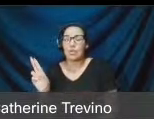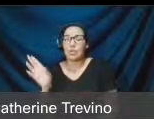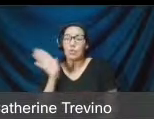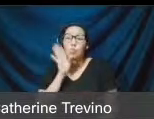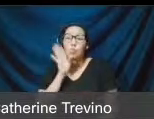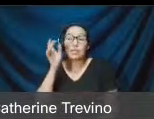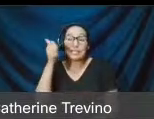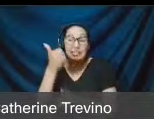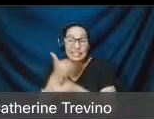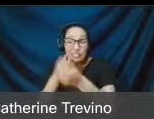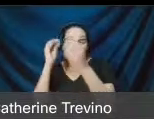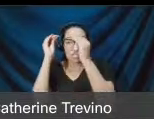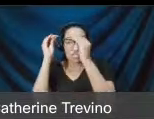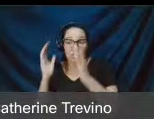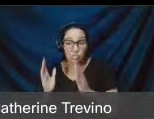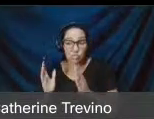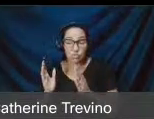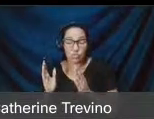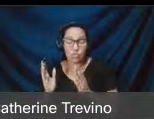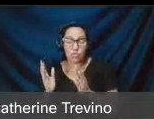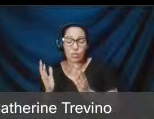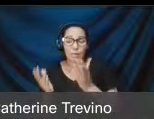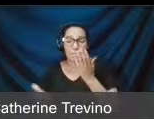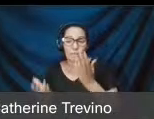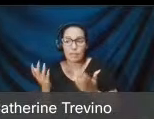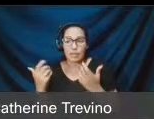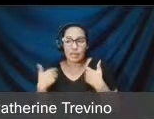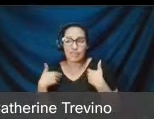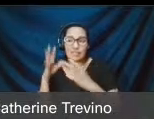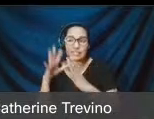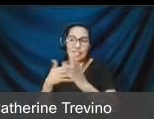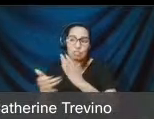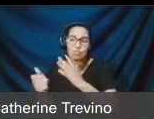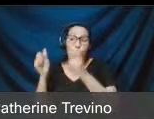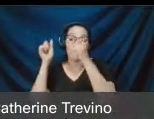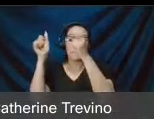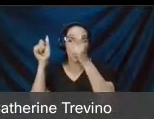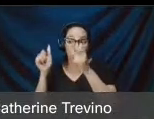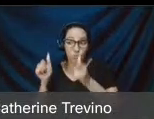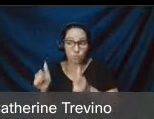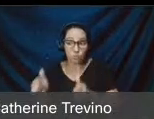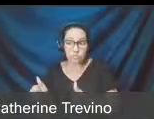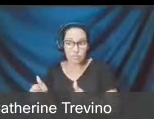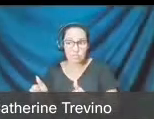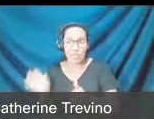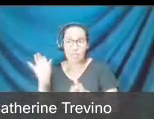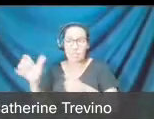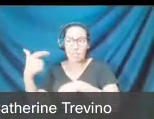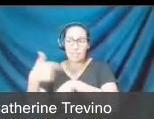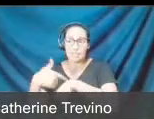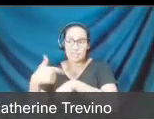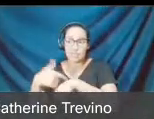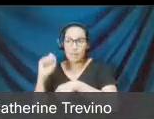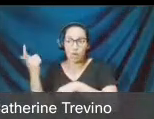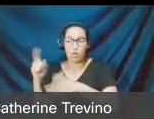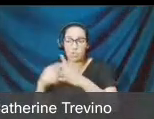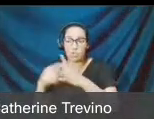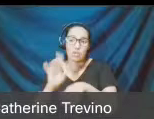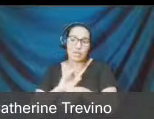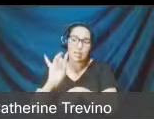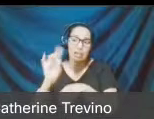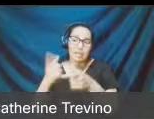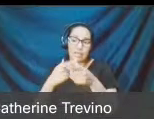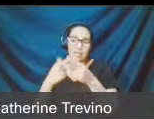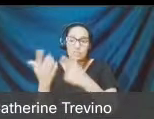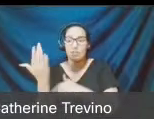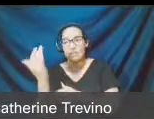each teacher then maybe have a schedule posted that, you know, at this time, everyone's starting at 8 o'clock for the 15-minute